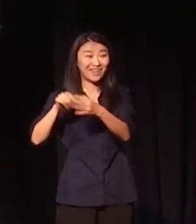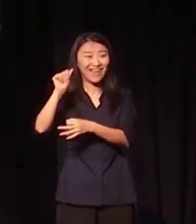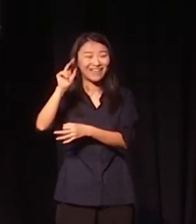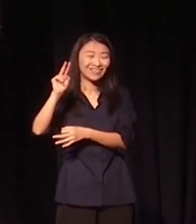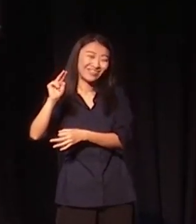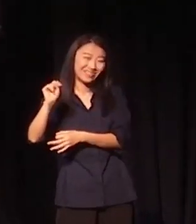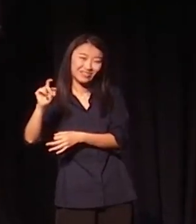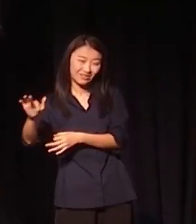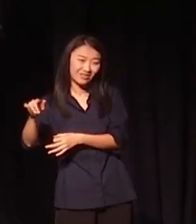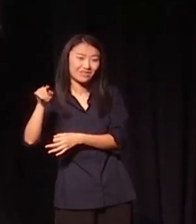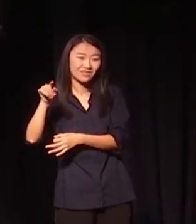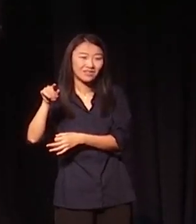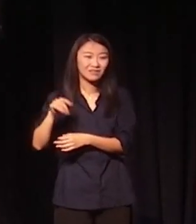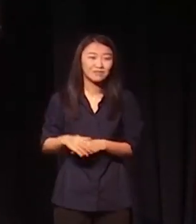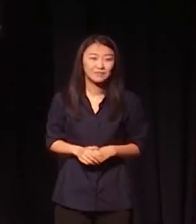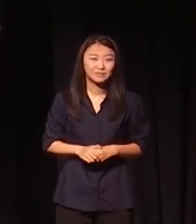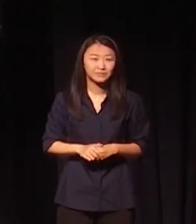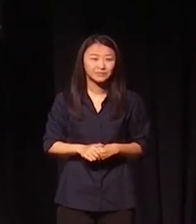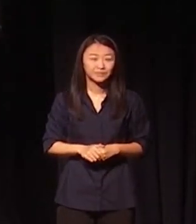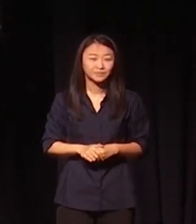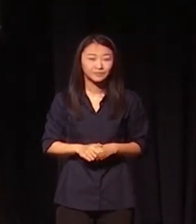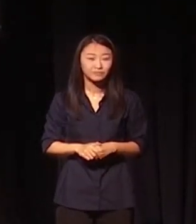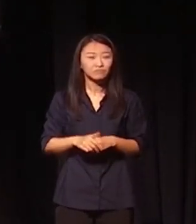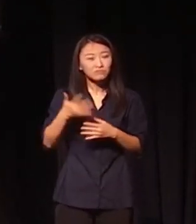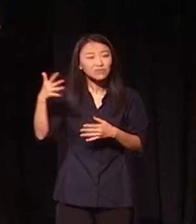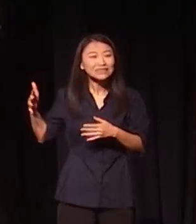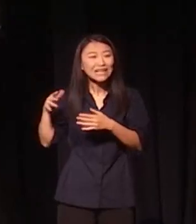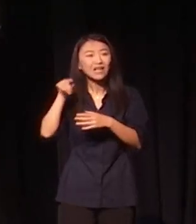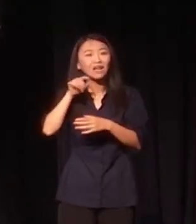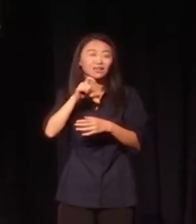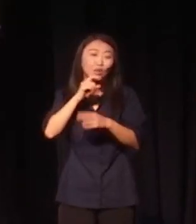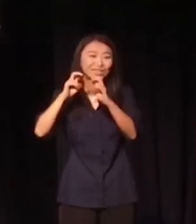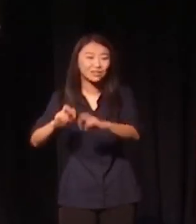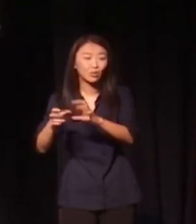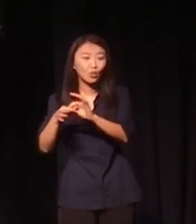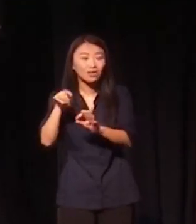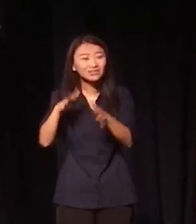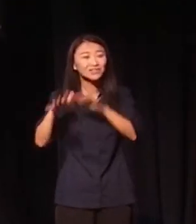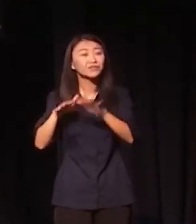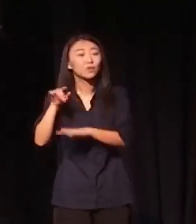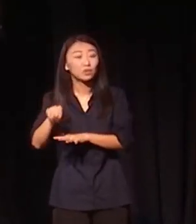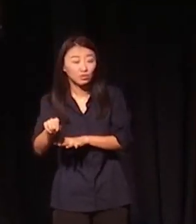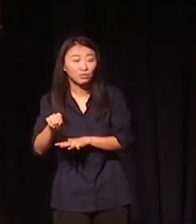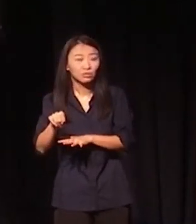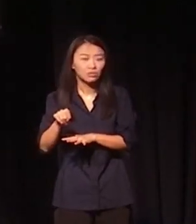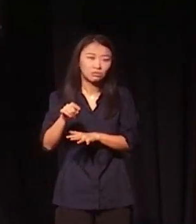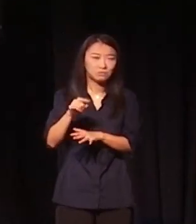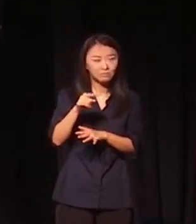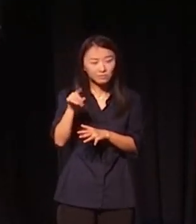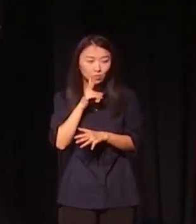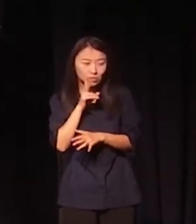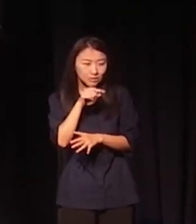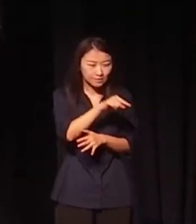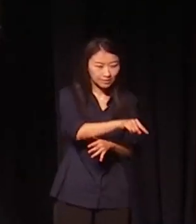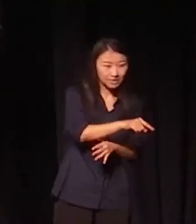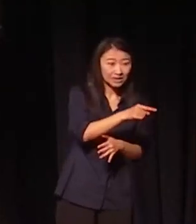Ira Teresi, and several others, Claudia Angelelli and others, who have looked at some of the implications of